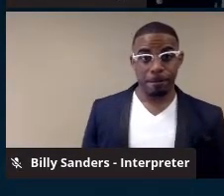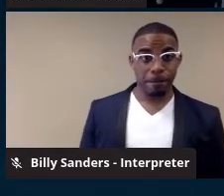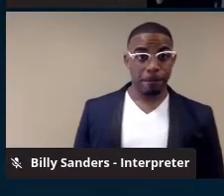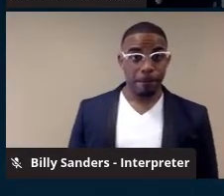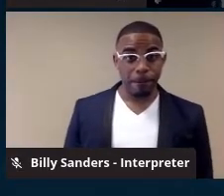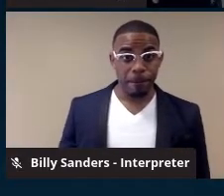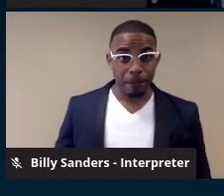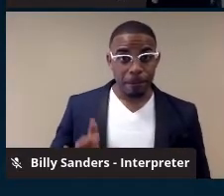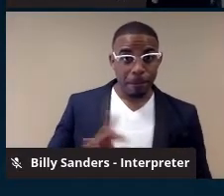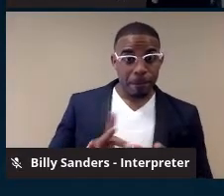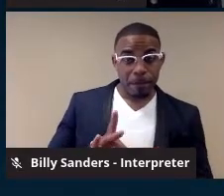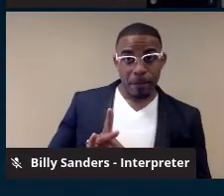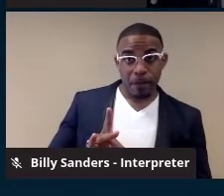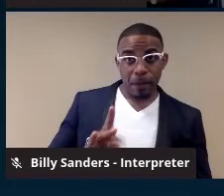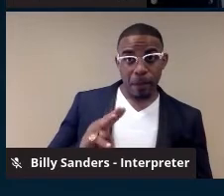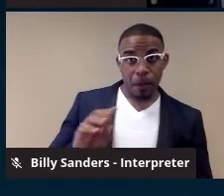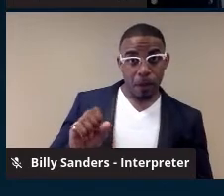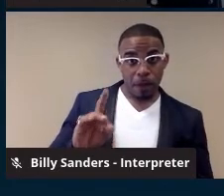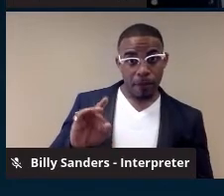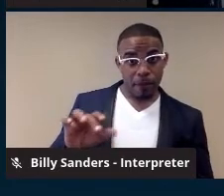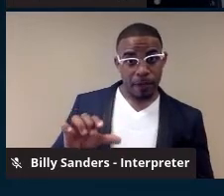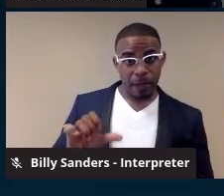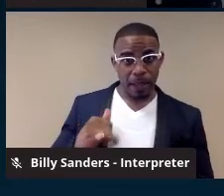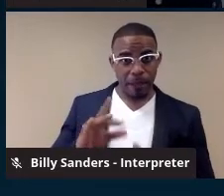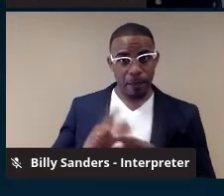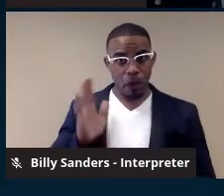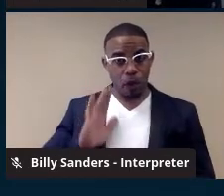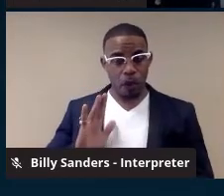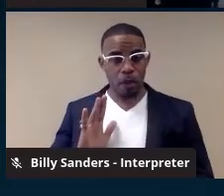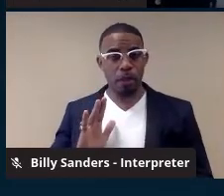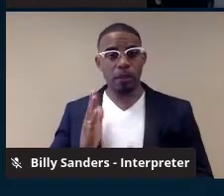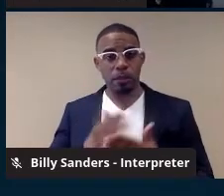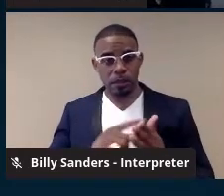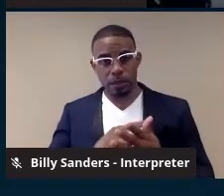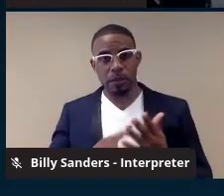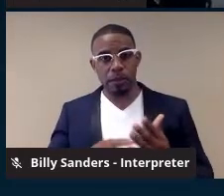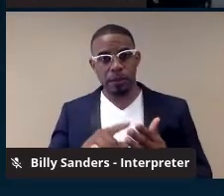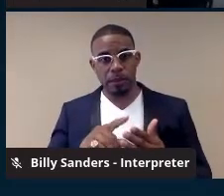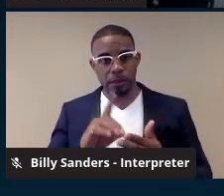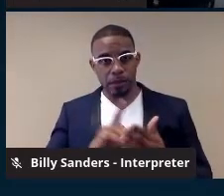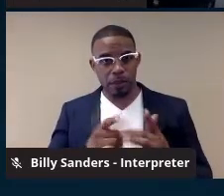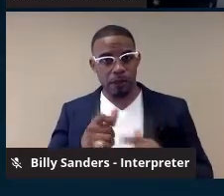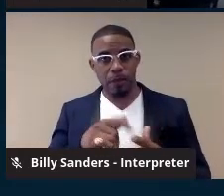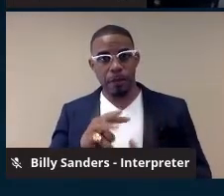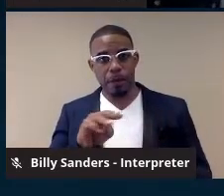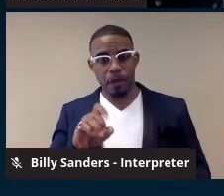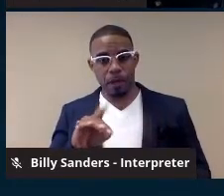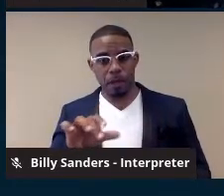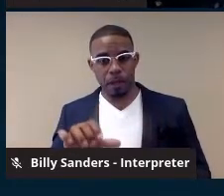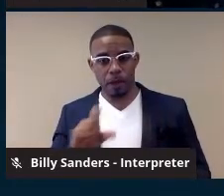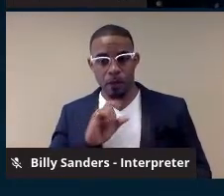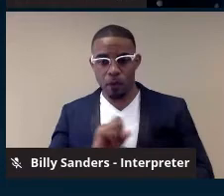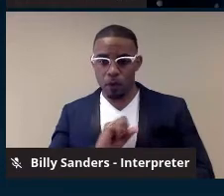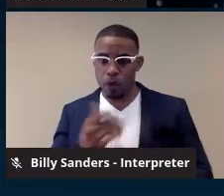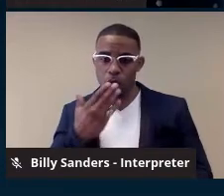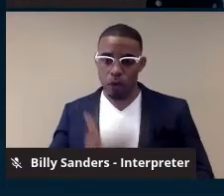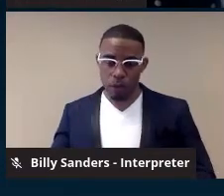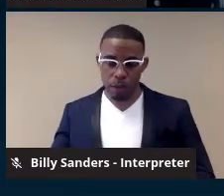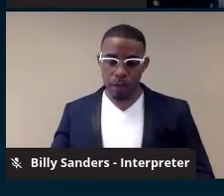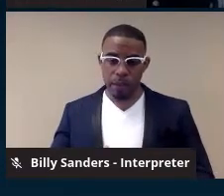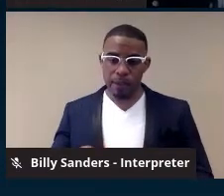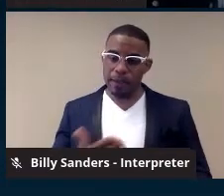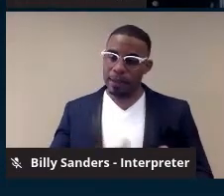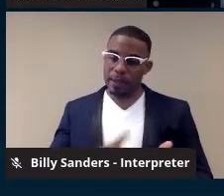I should say as well, the Microsoft docs, obviously I mentioned earlier, I stole some of the diagrams from there. The Microsoft docs are really, really good. And